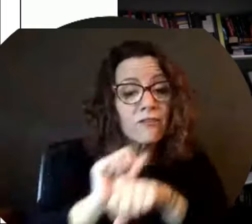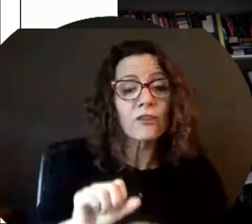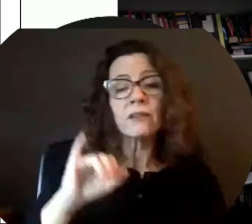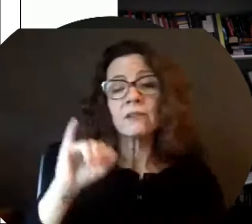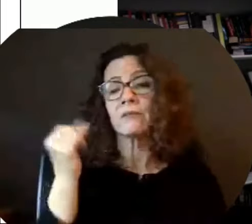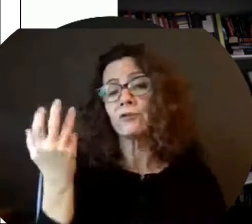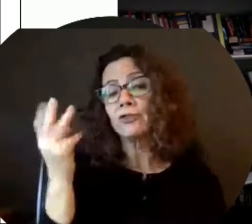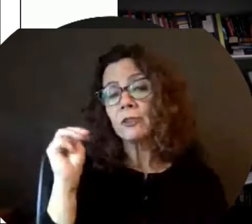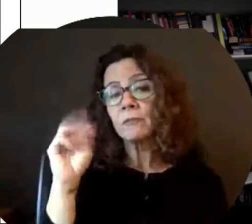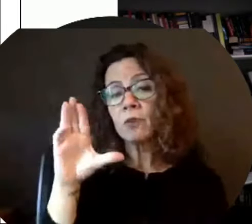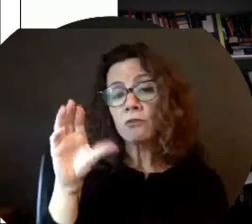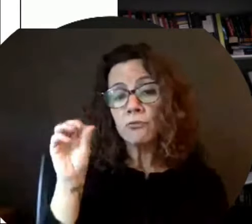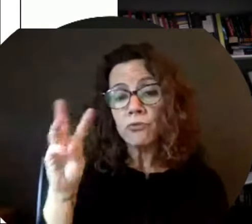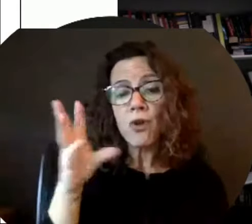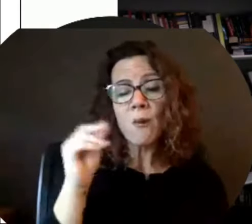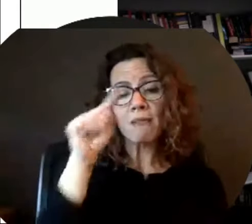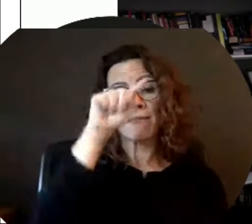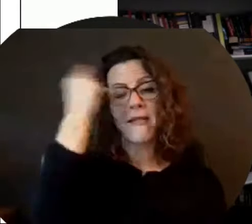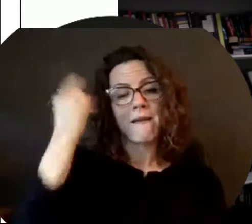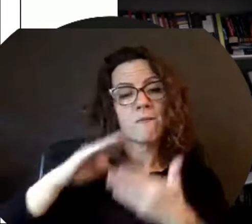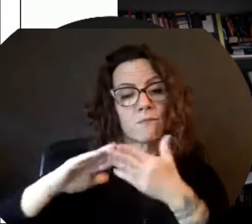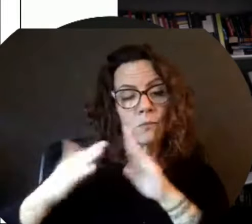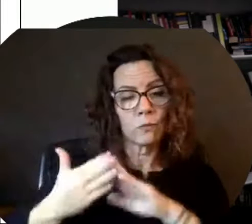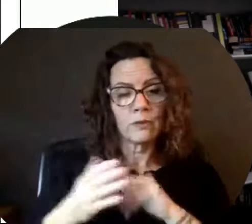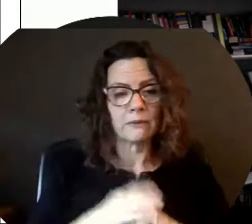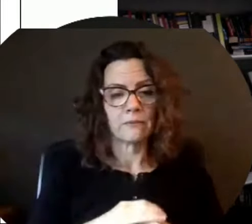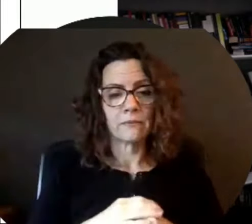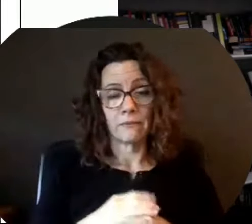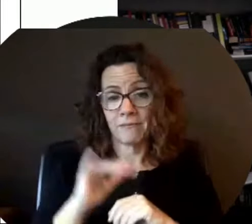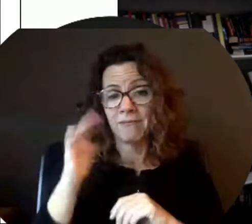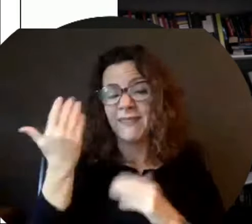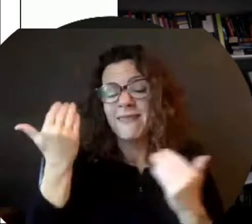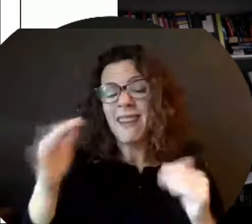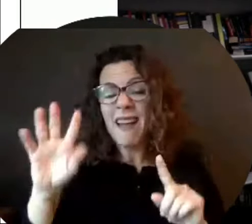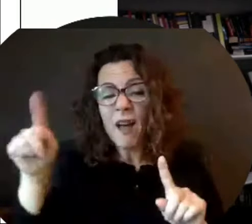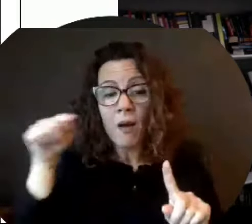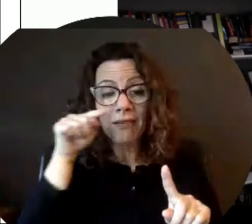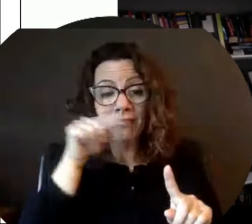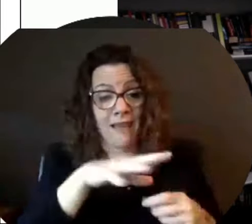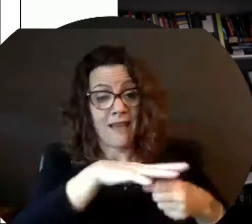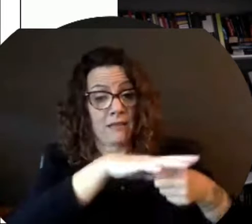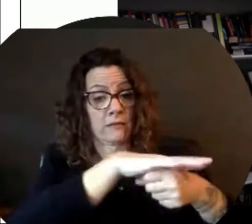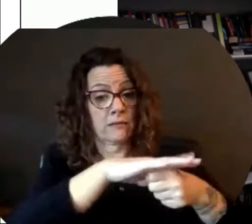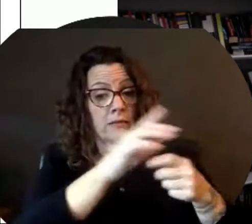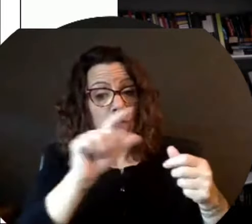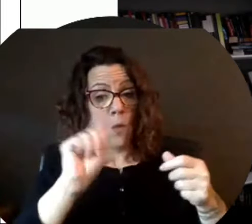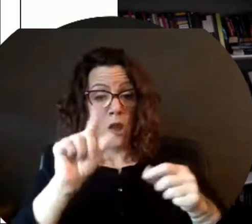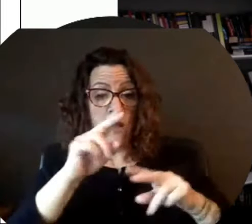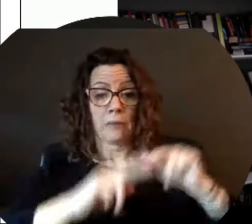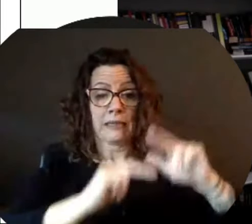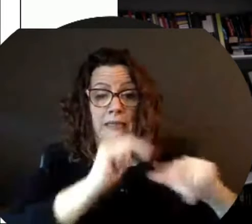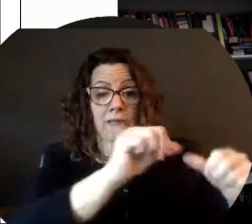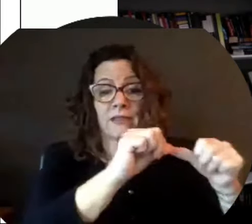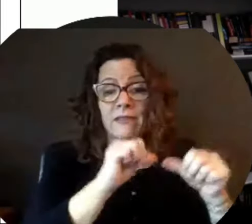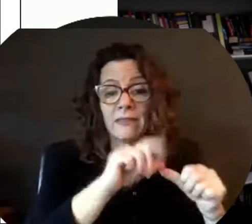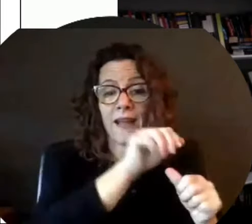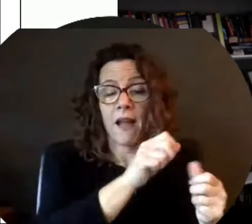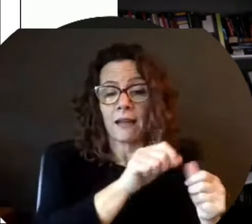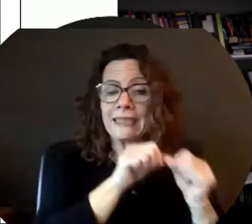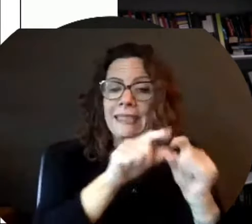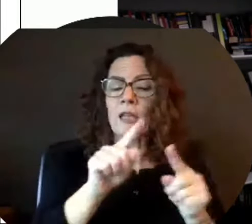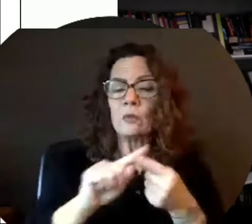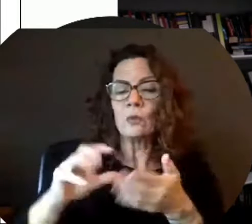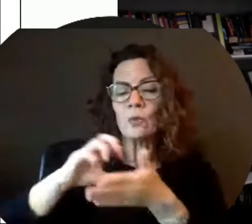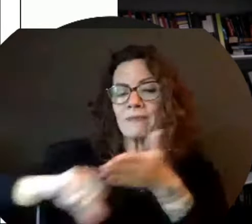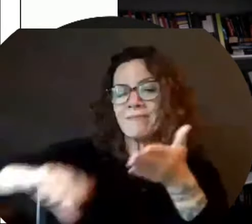our communities. And I think cannibalize is such an important metaphor as well for the political situation and gerrymandering and the kind of violent